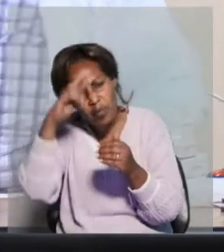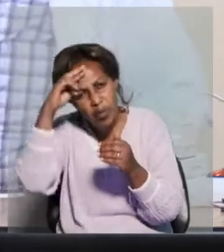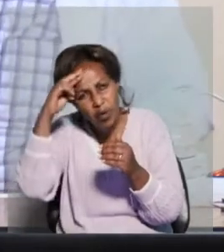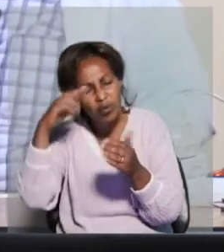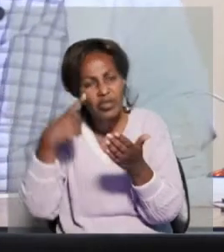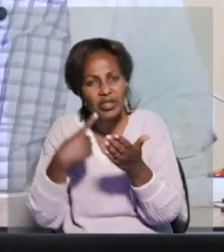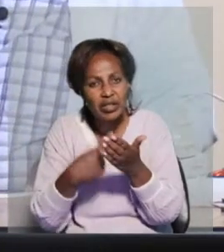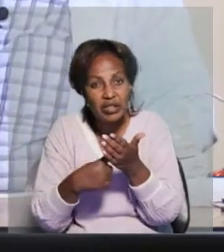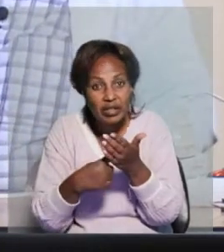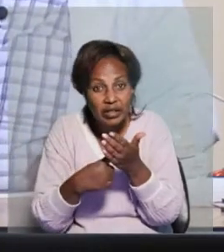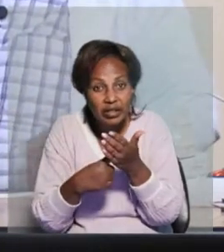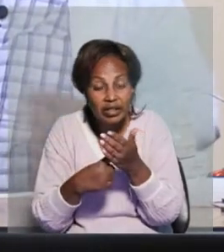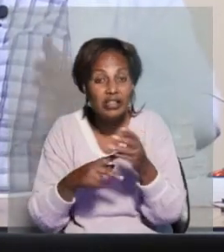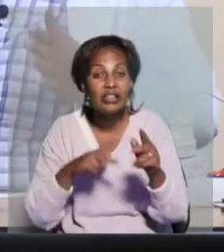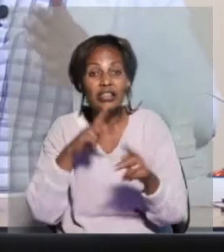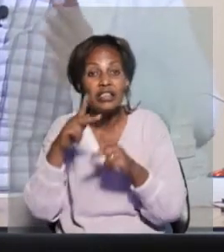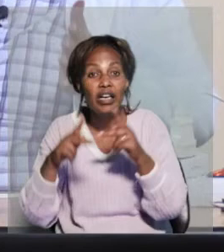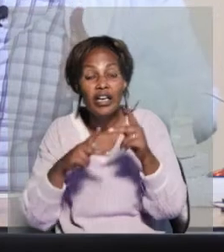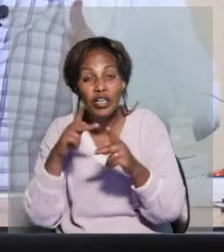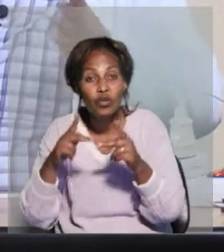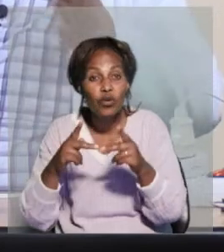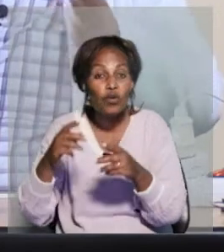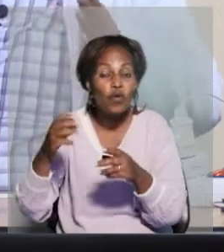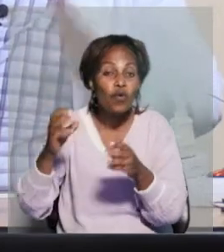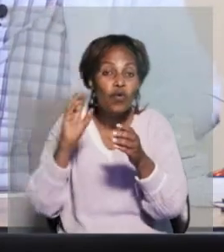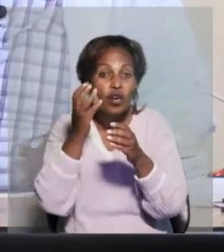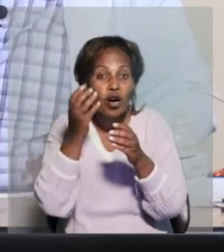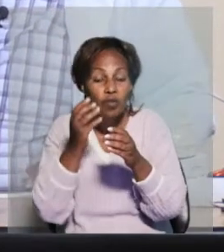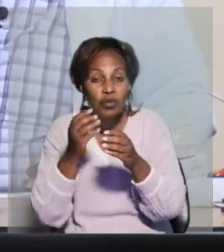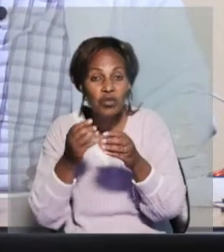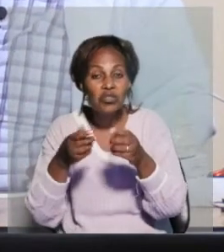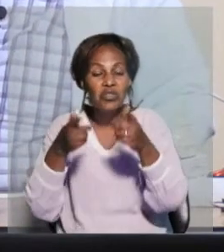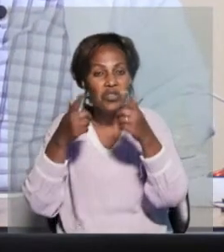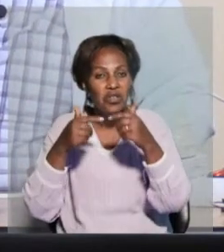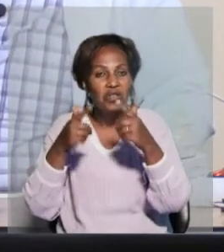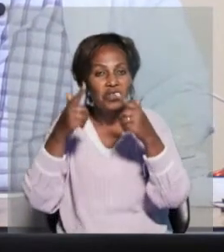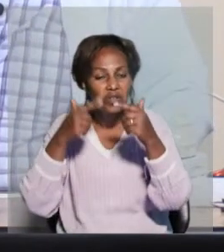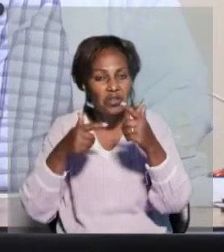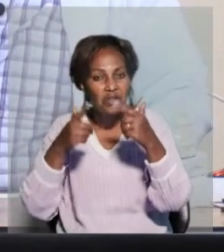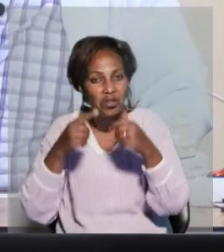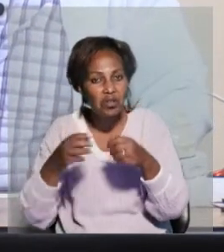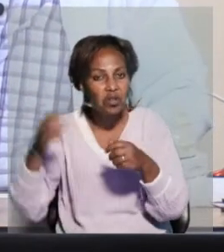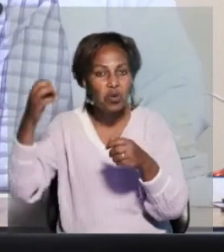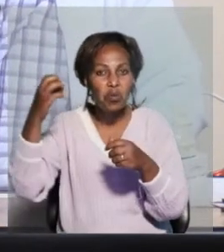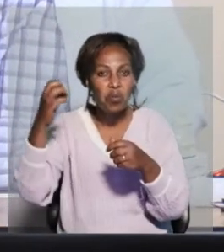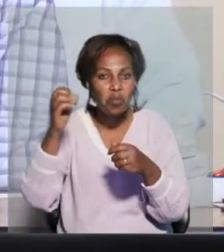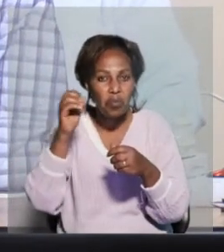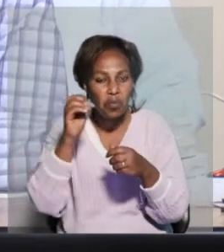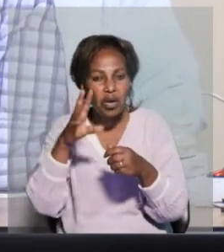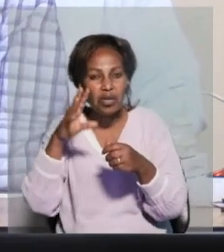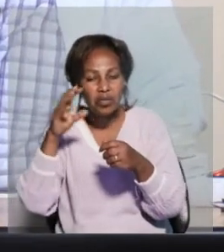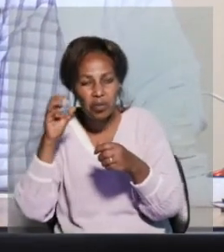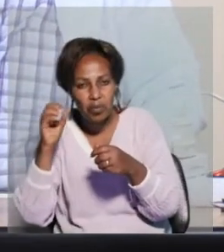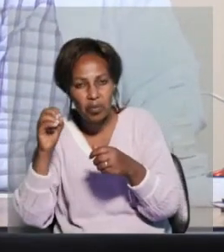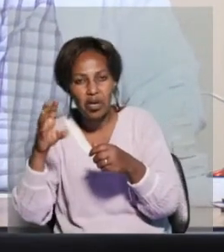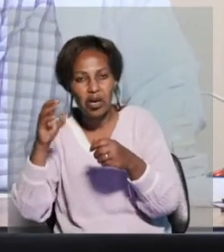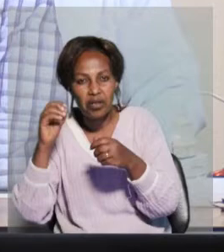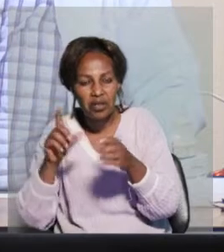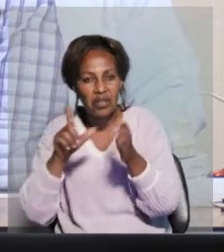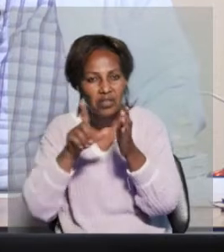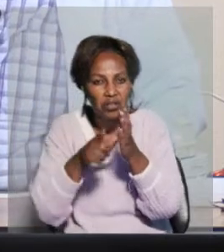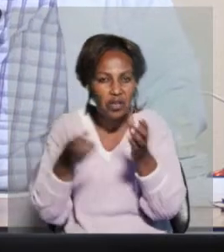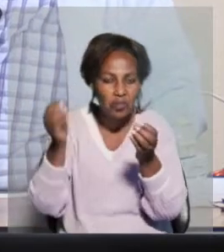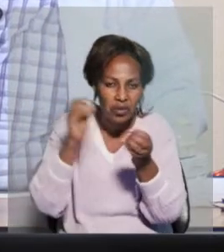of lamps are getting brighter and brighter as time passes. Yeah. Therefore, the ultimate, the